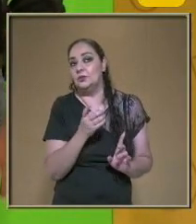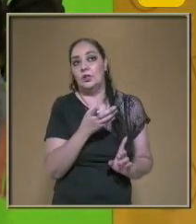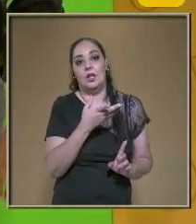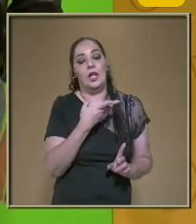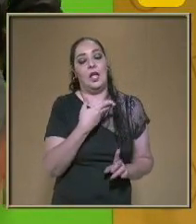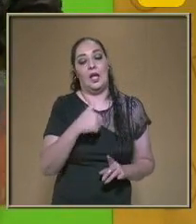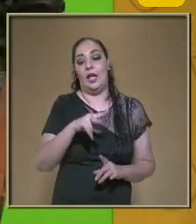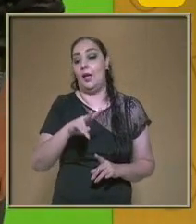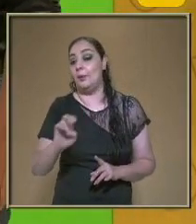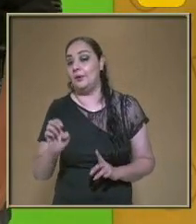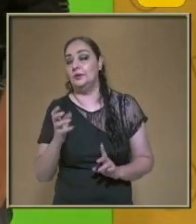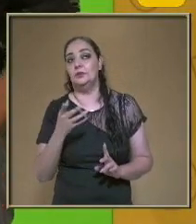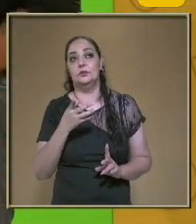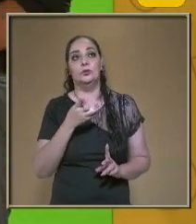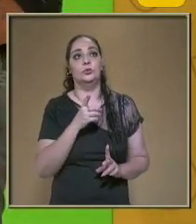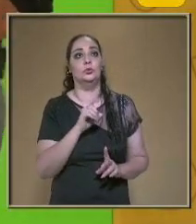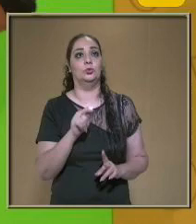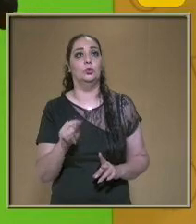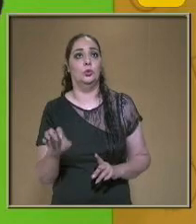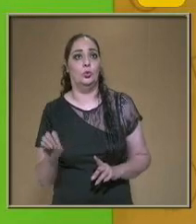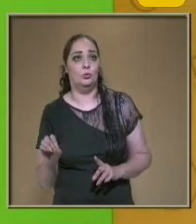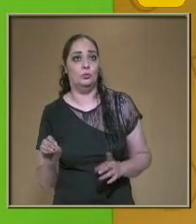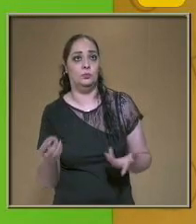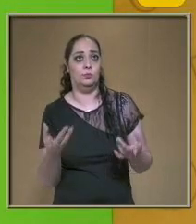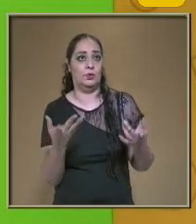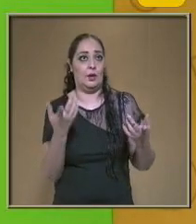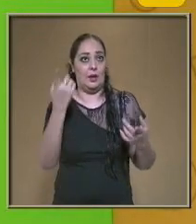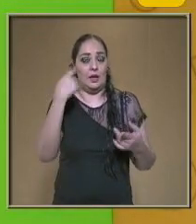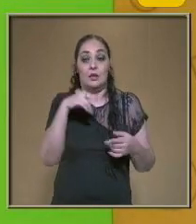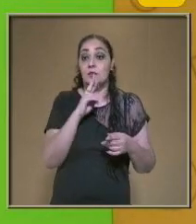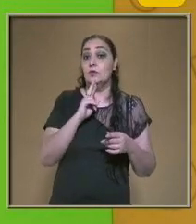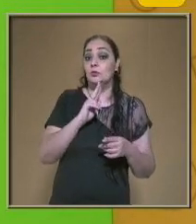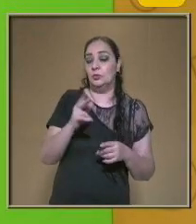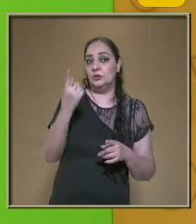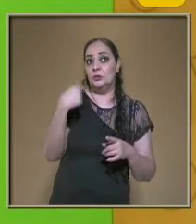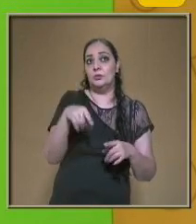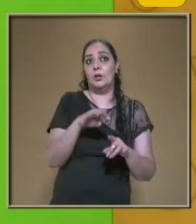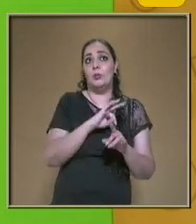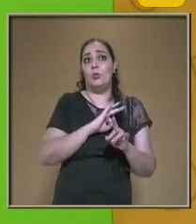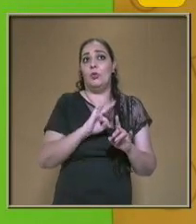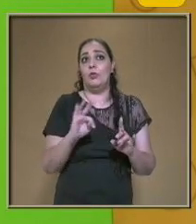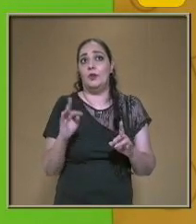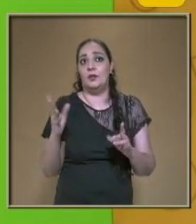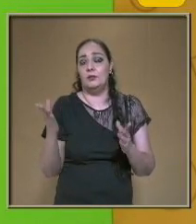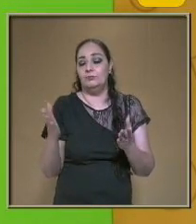results in our book. What is this very,